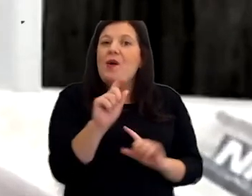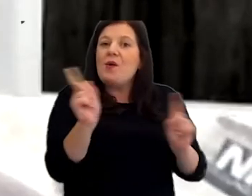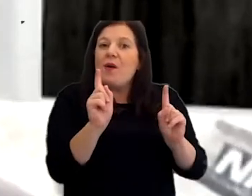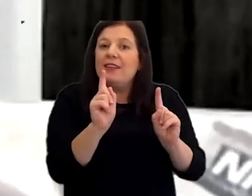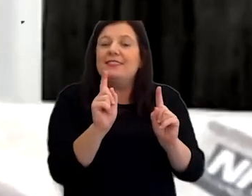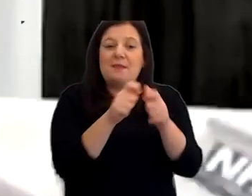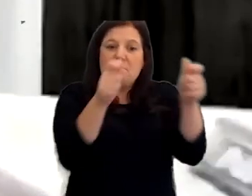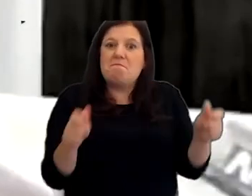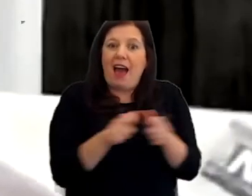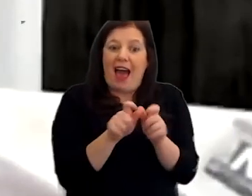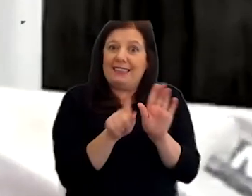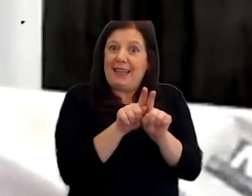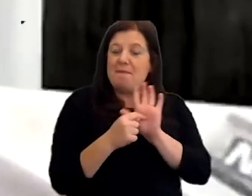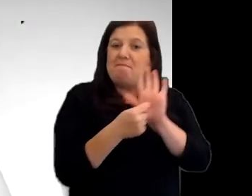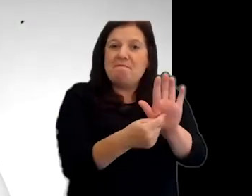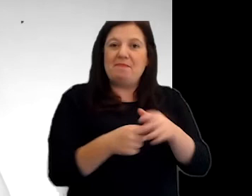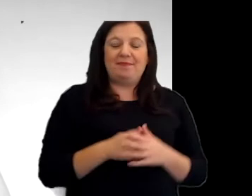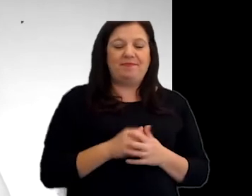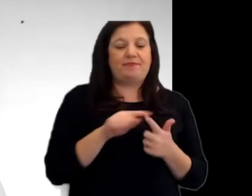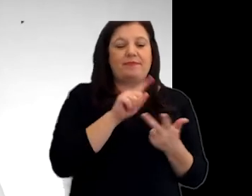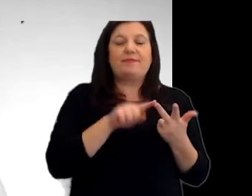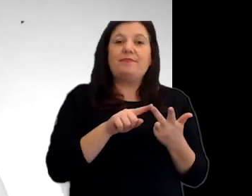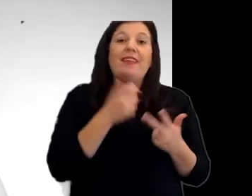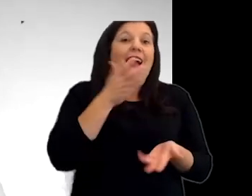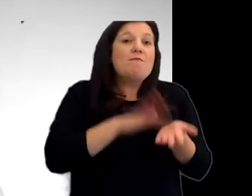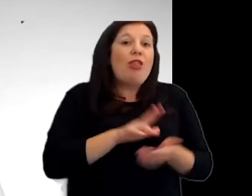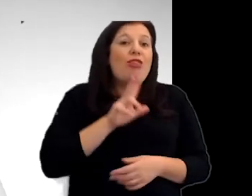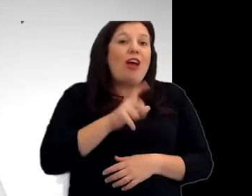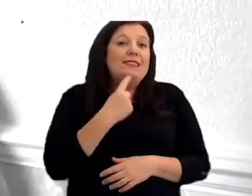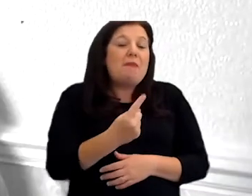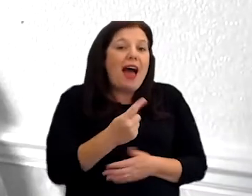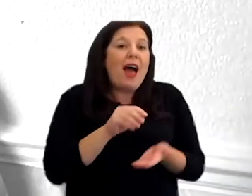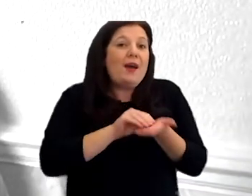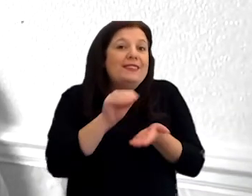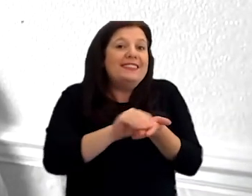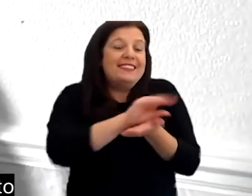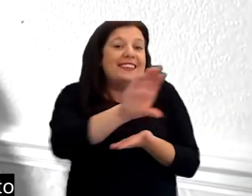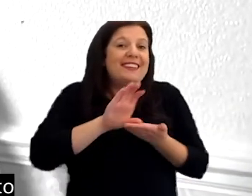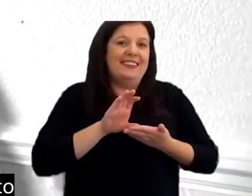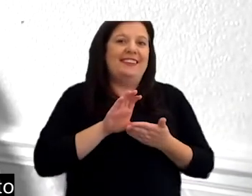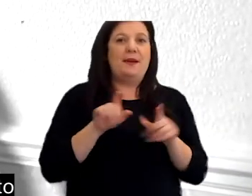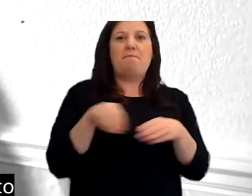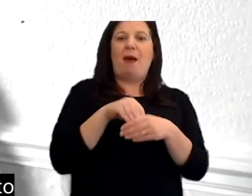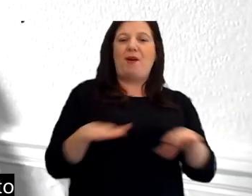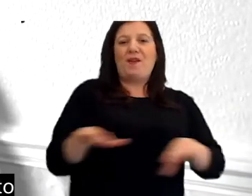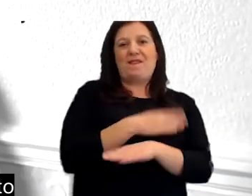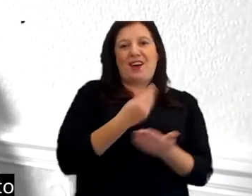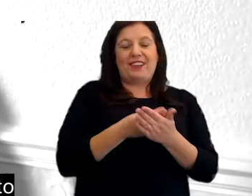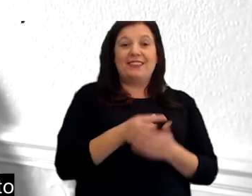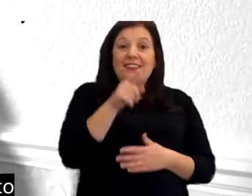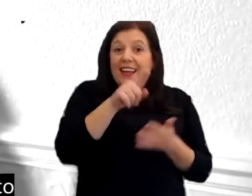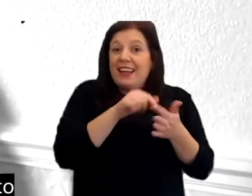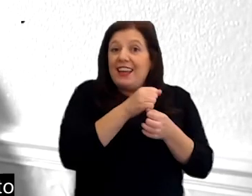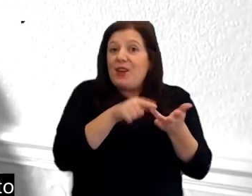sketchbook pack like mine. £30 a month would pay for a membership. To donate to Ego,